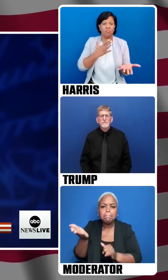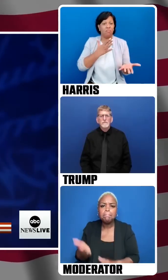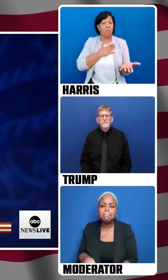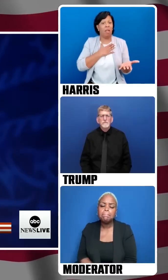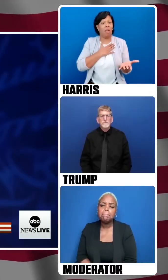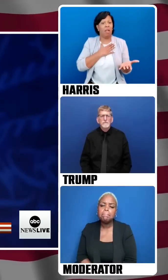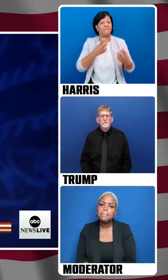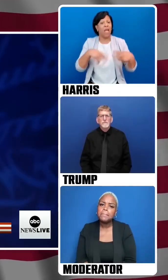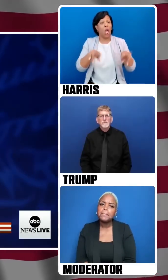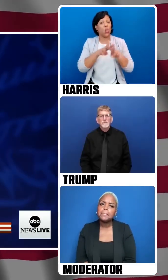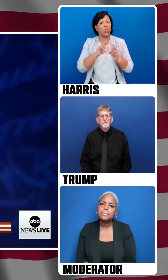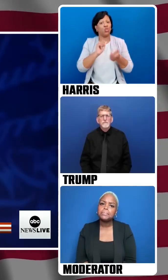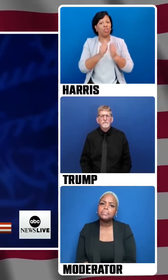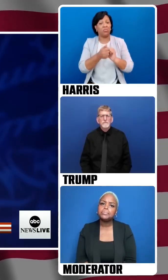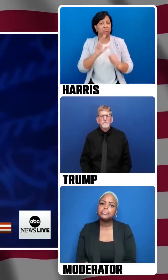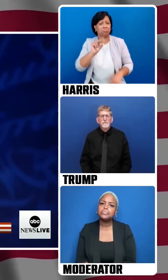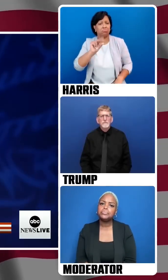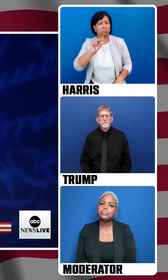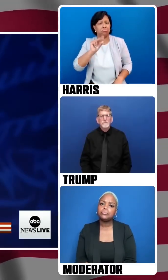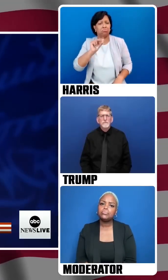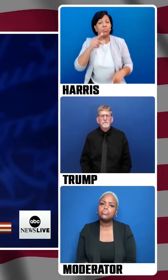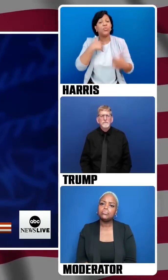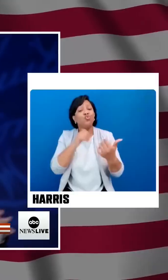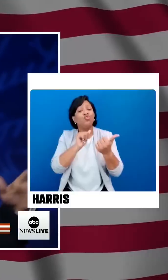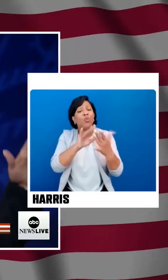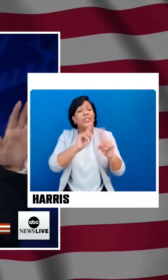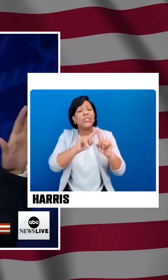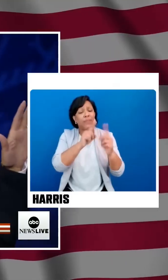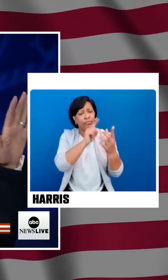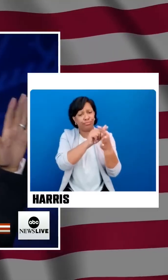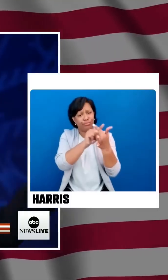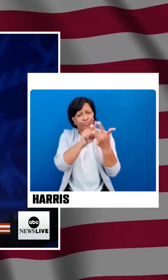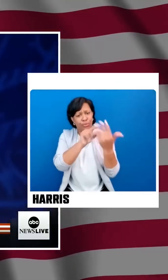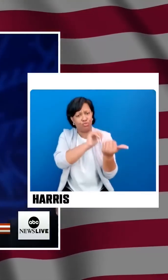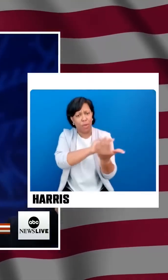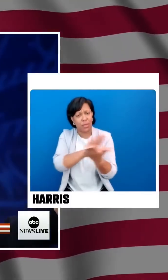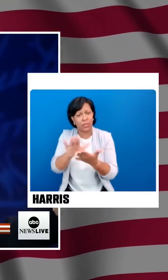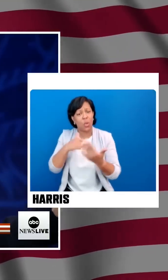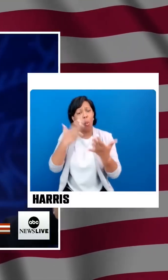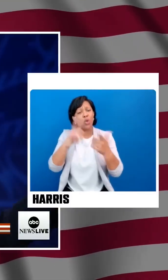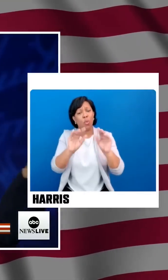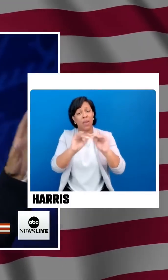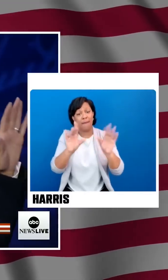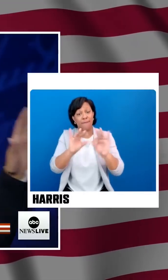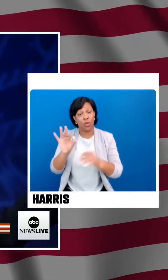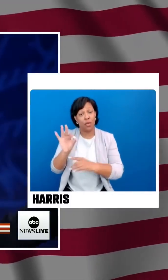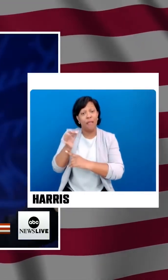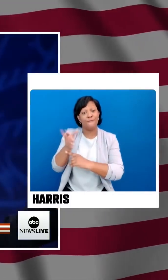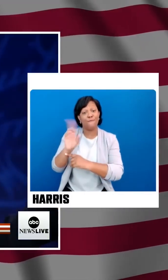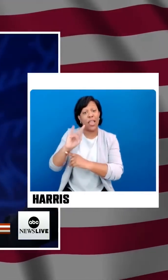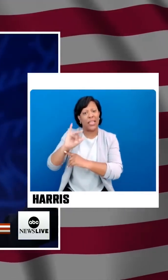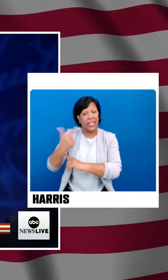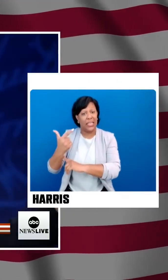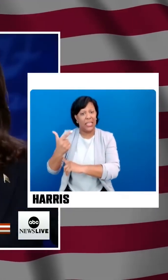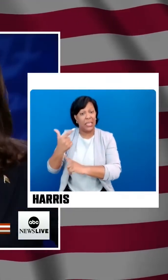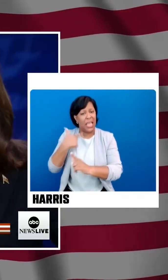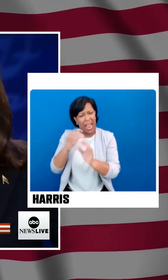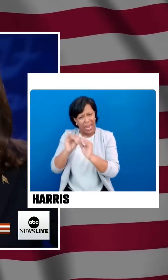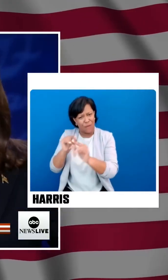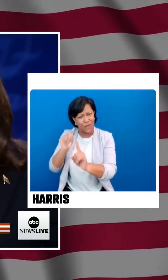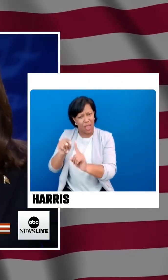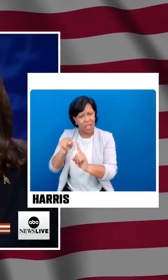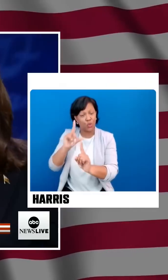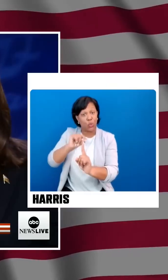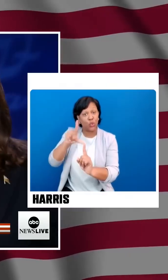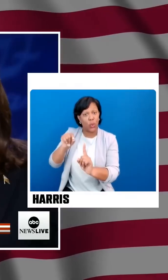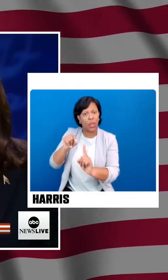that you've made. But in particular, let's talk about fracking, because we're here in Pennsylvania. I made that very clear in 2020. I will not ban fracking. I have not